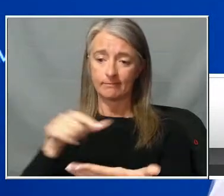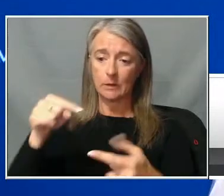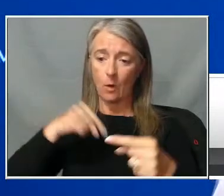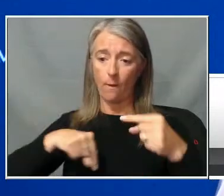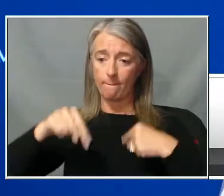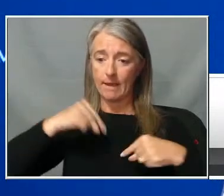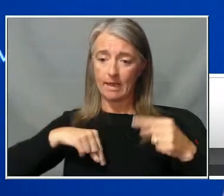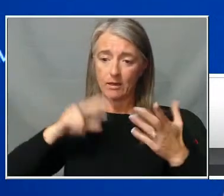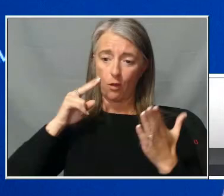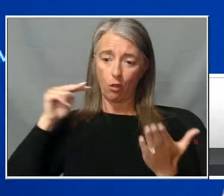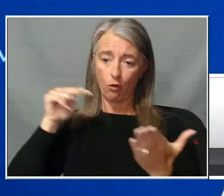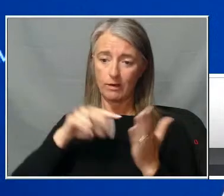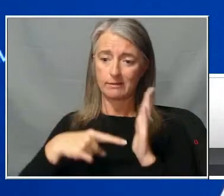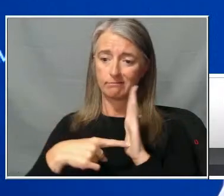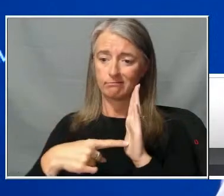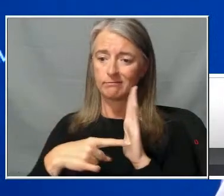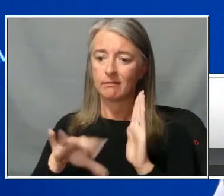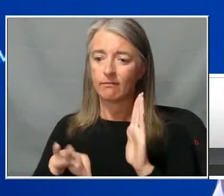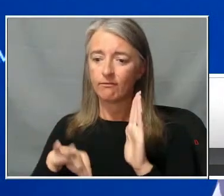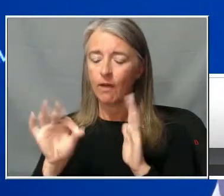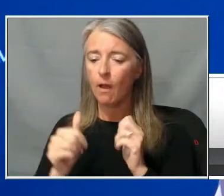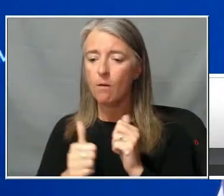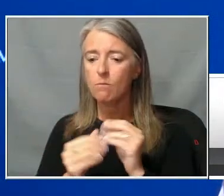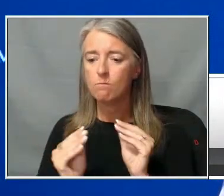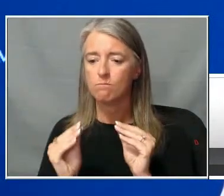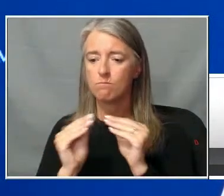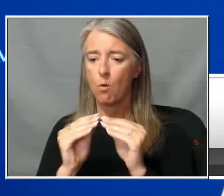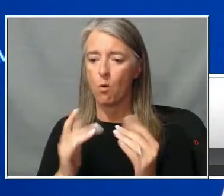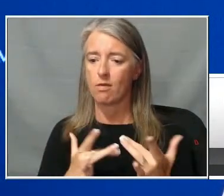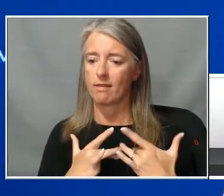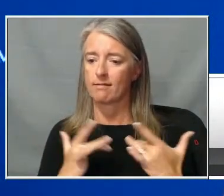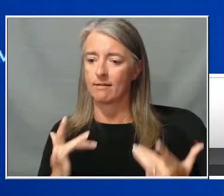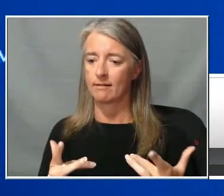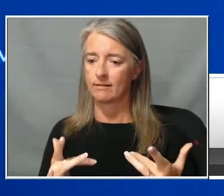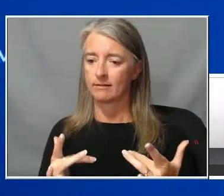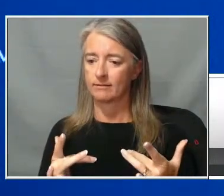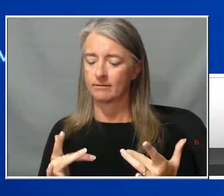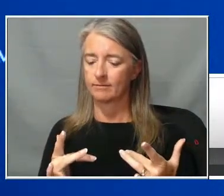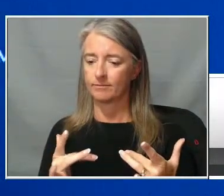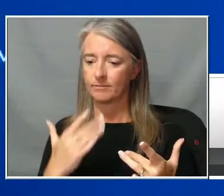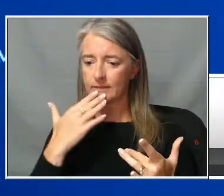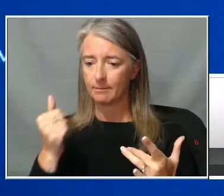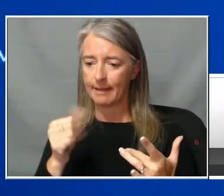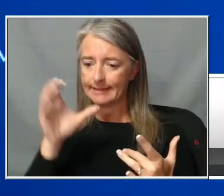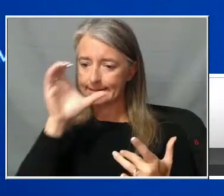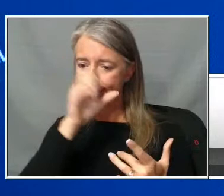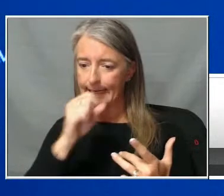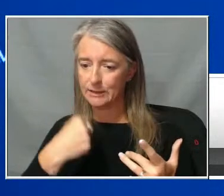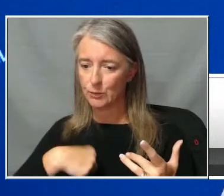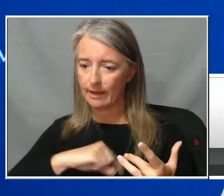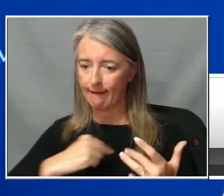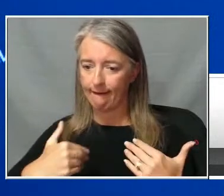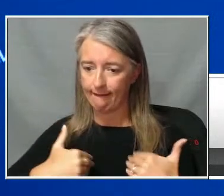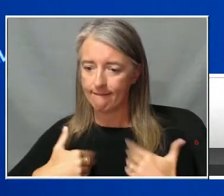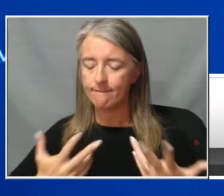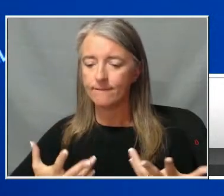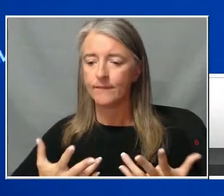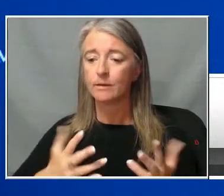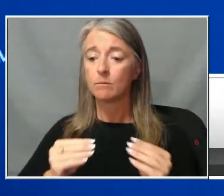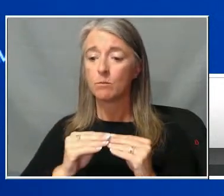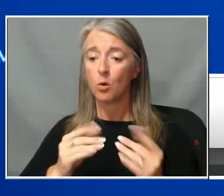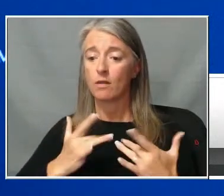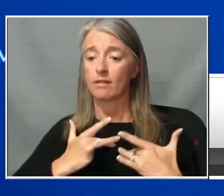samples, they found that more than likely, and this is the best working hypothesis that we have now, more than likely the